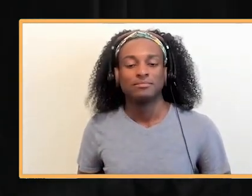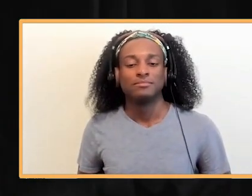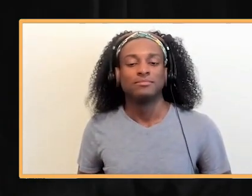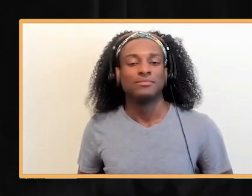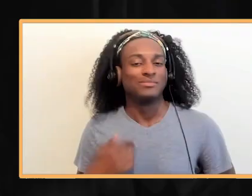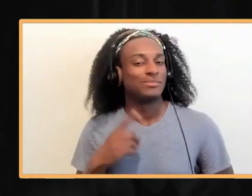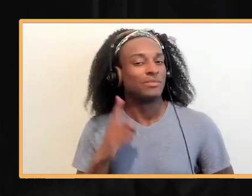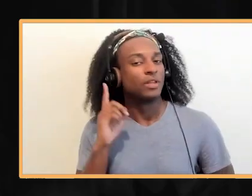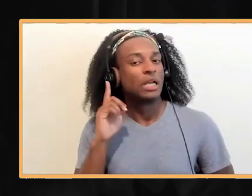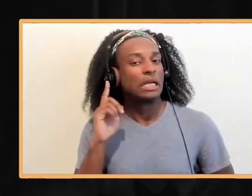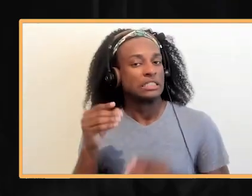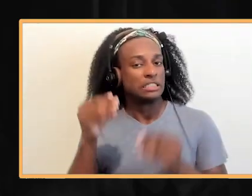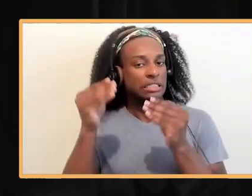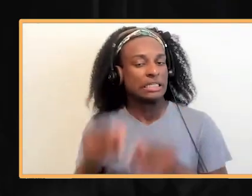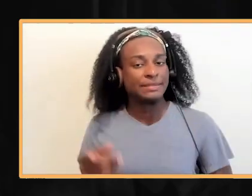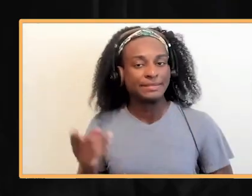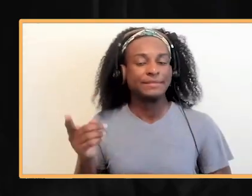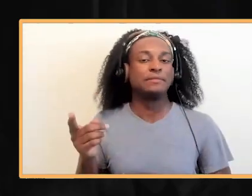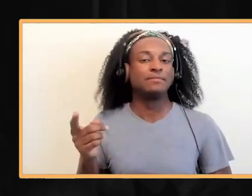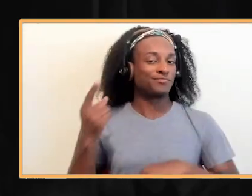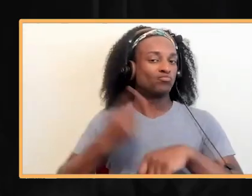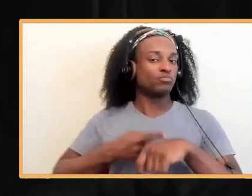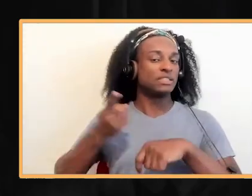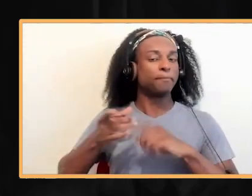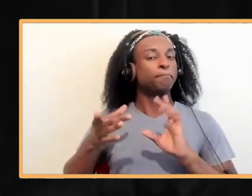say once,